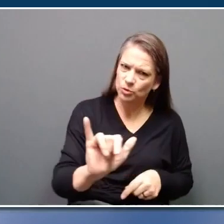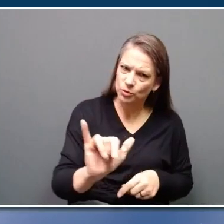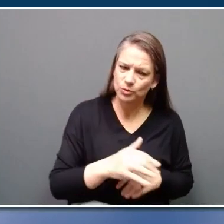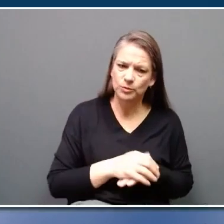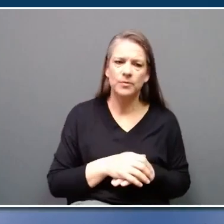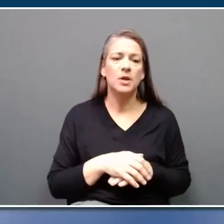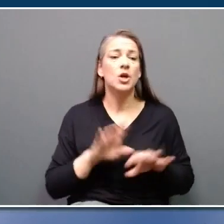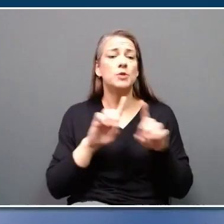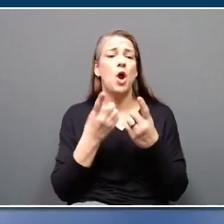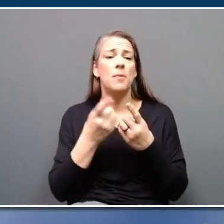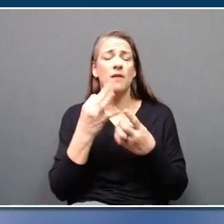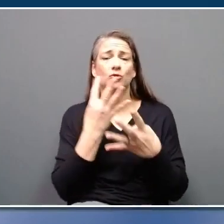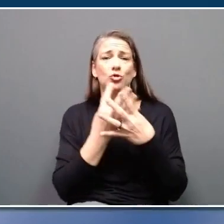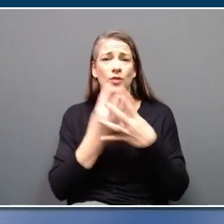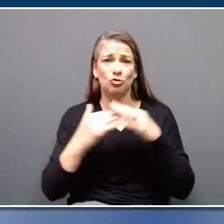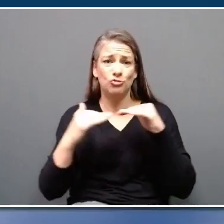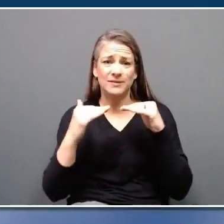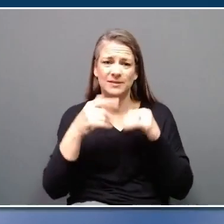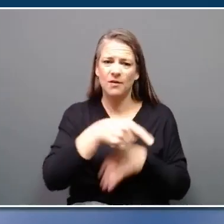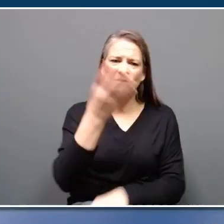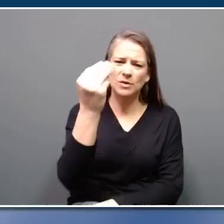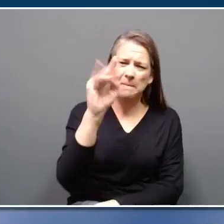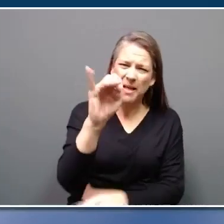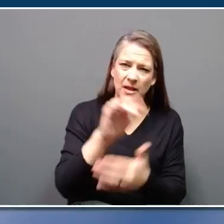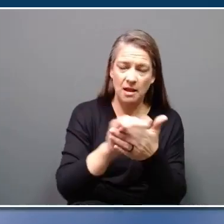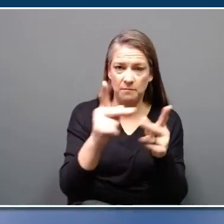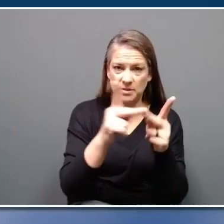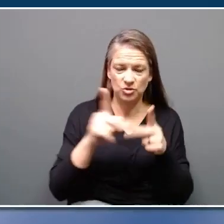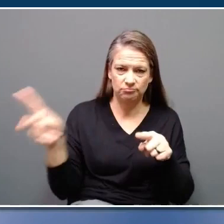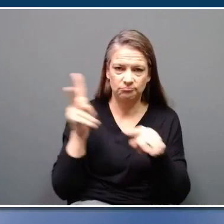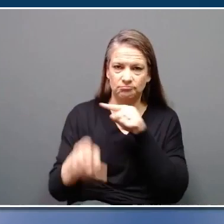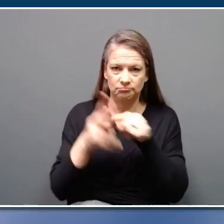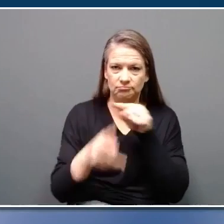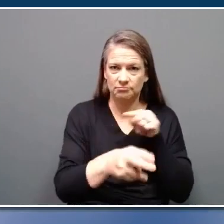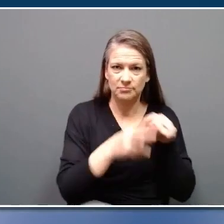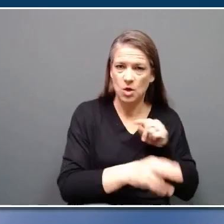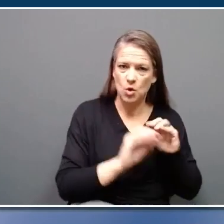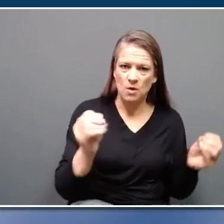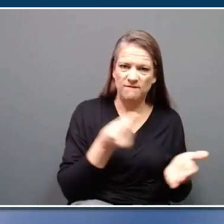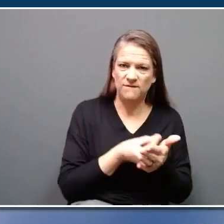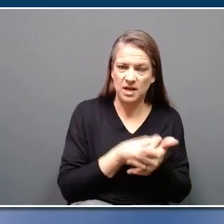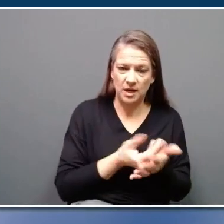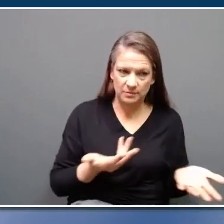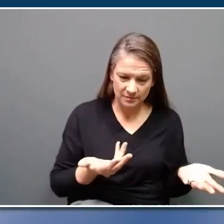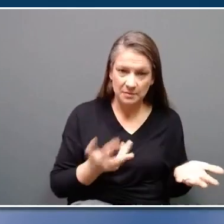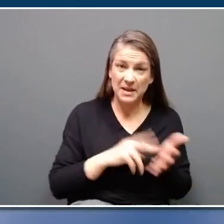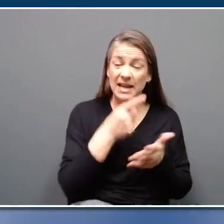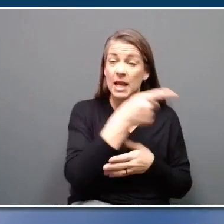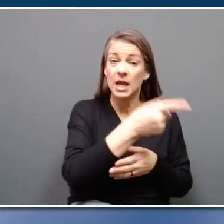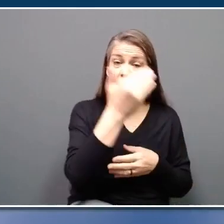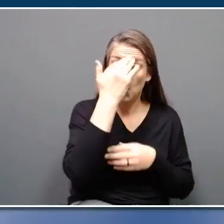$14 million of positions that have been eliminated, not funded. This includes the detention staff.